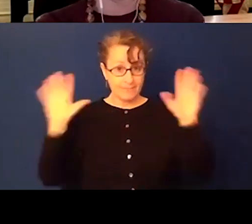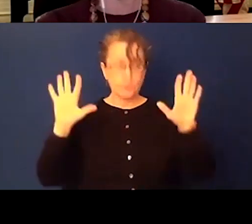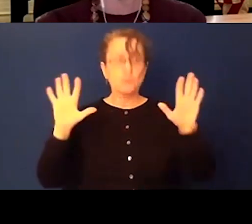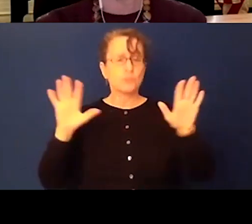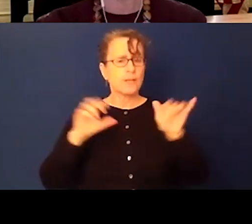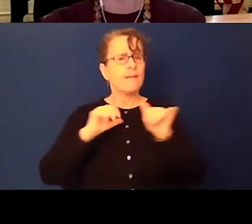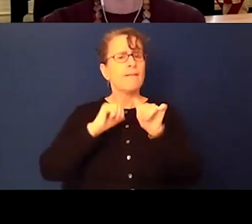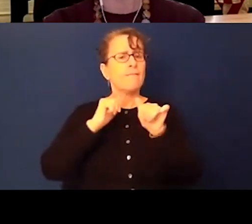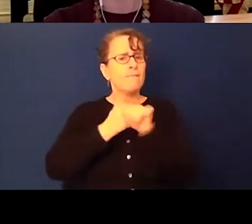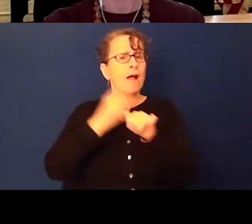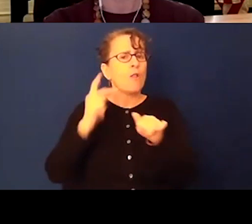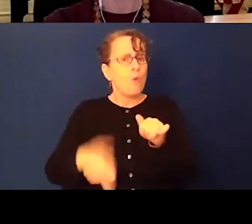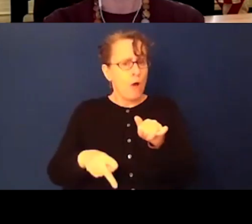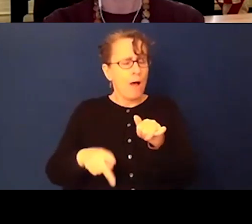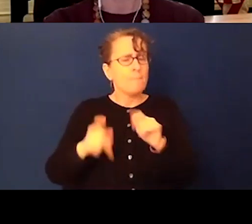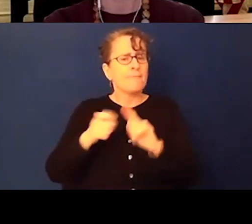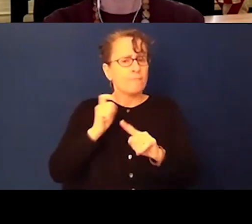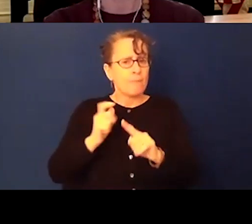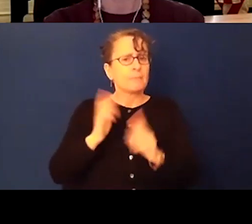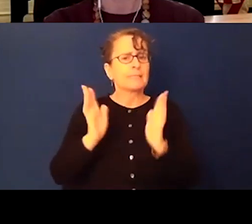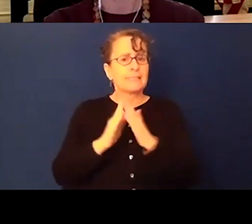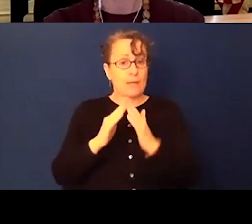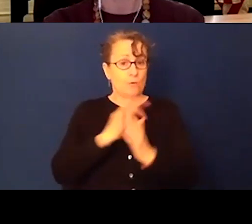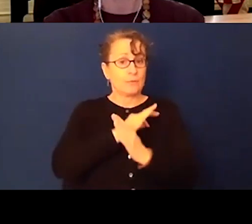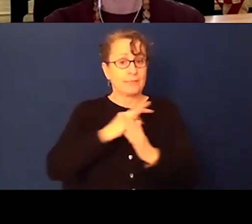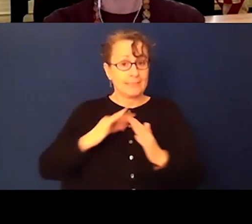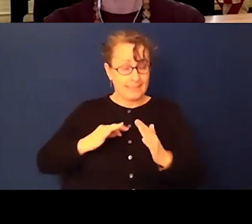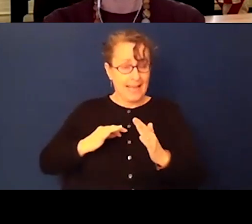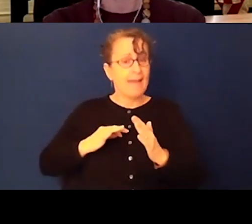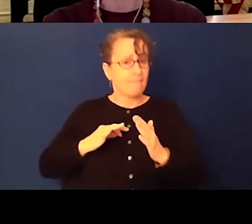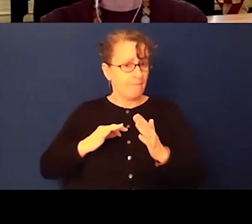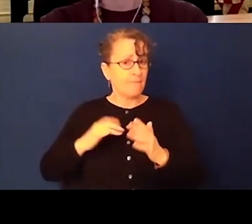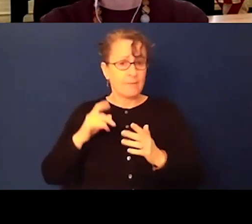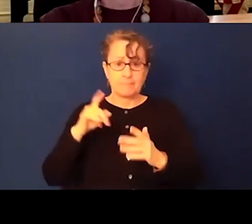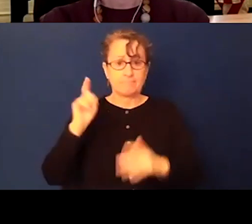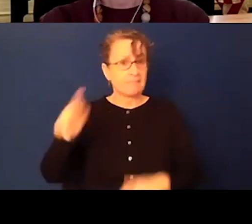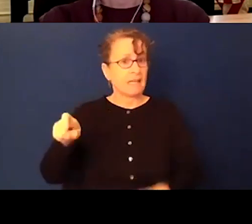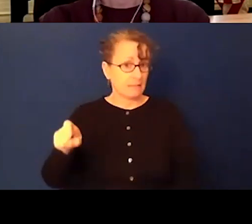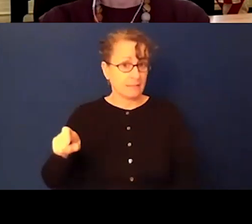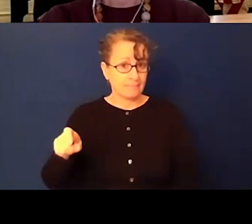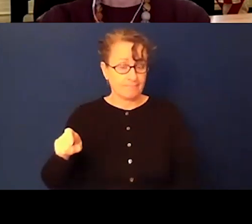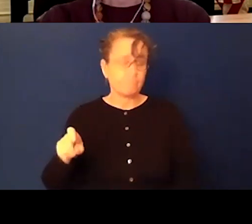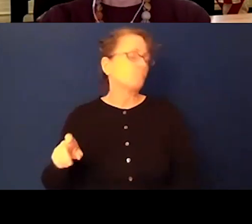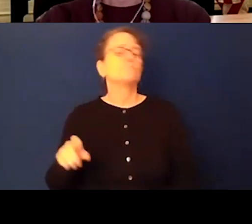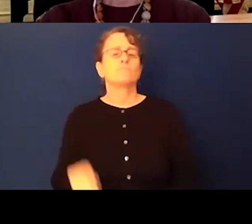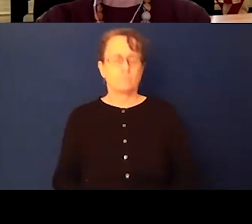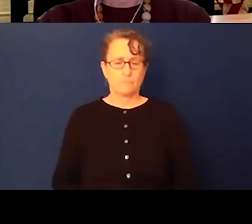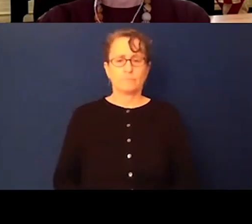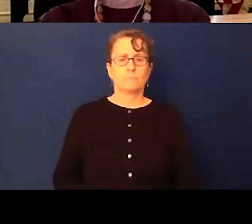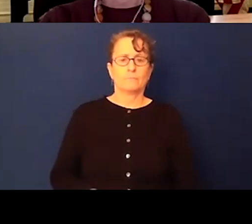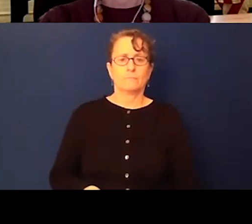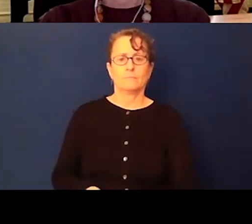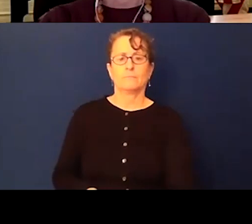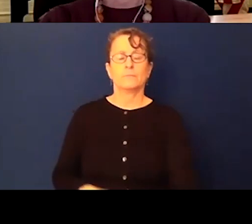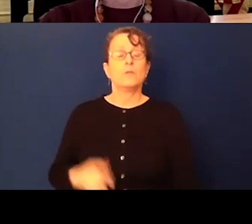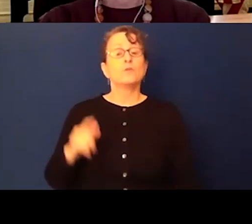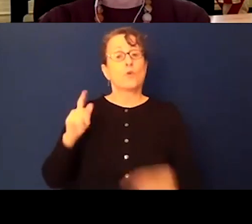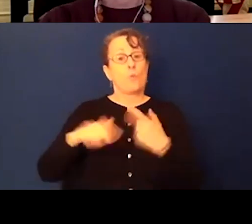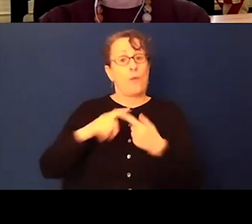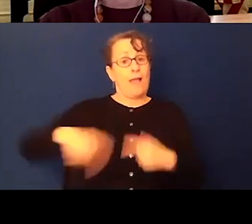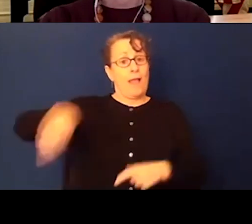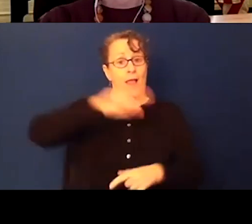implement direction we had received from town meeting this year, we agreed back in the first meeting in April